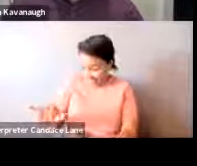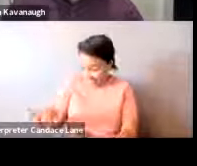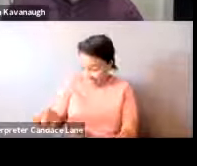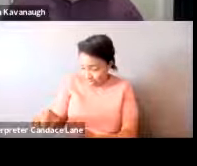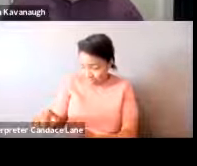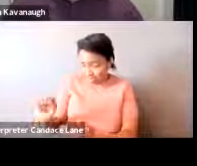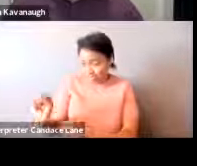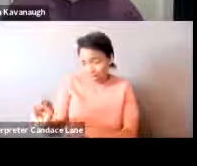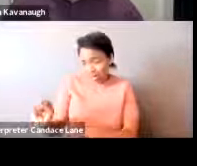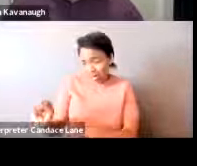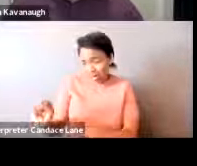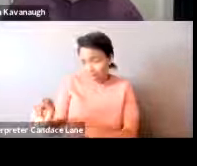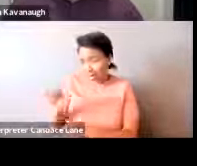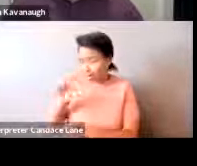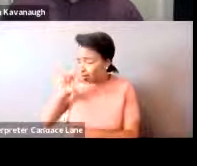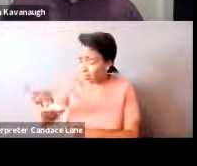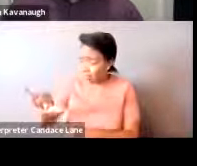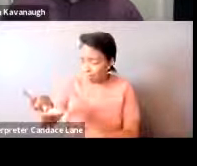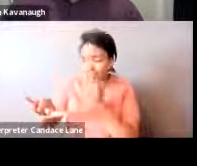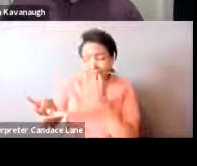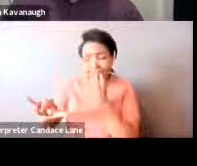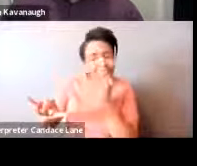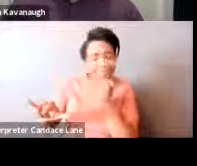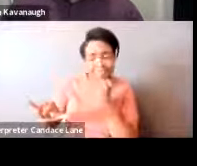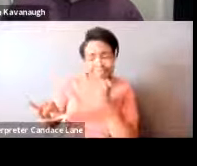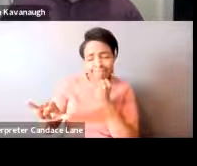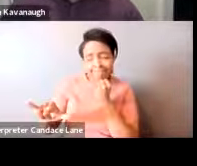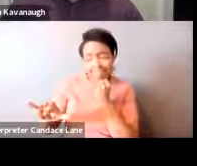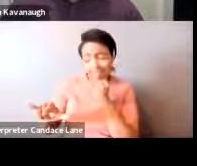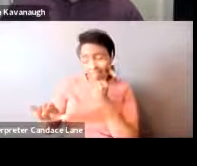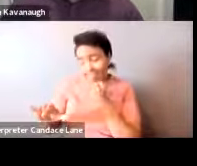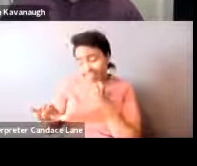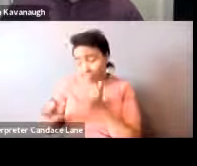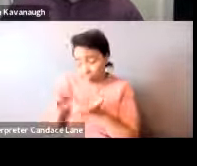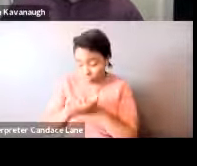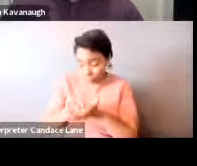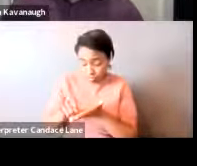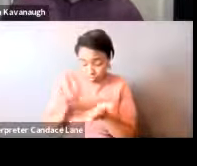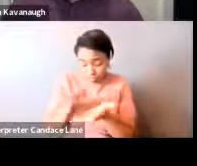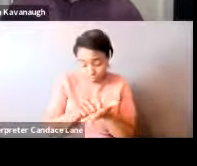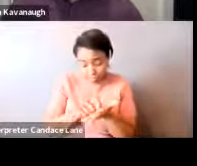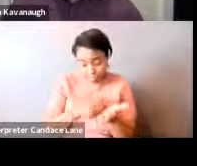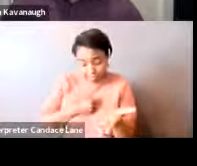Entezaki, I love you. Pen to paper.